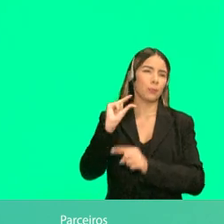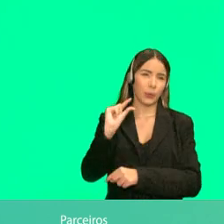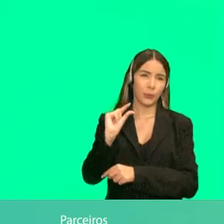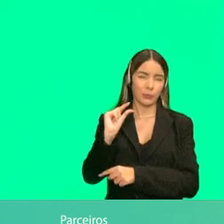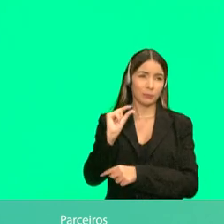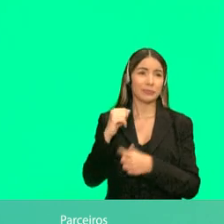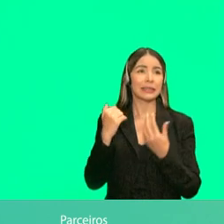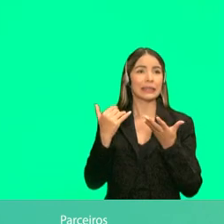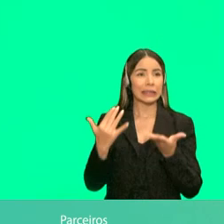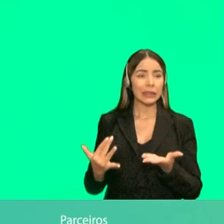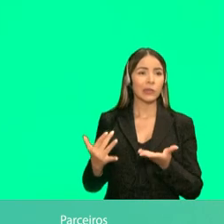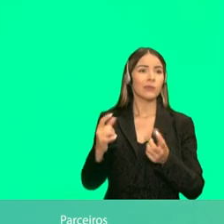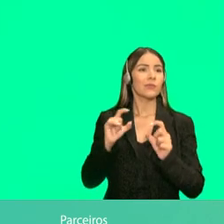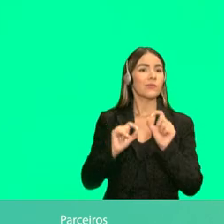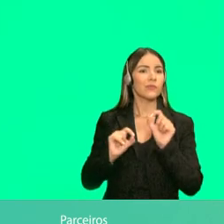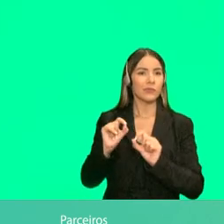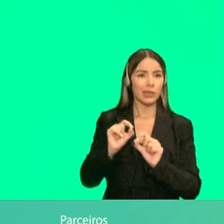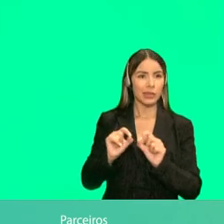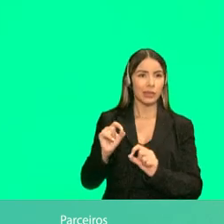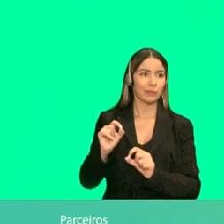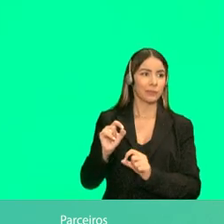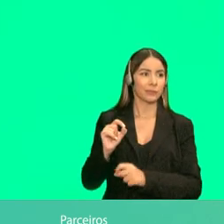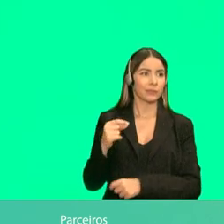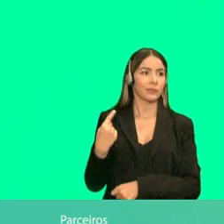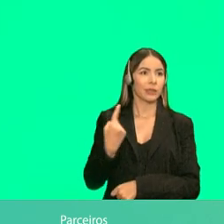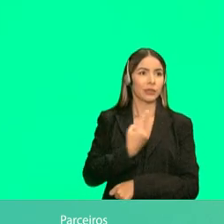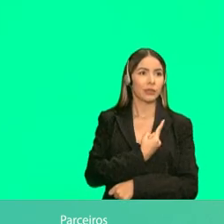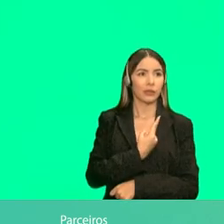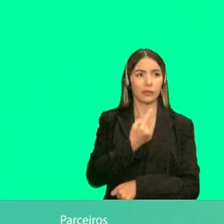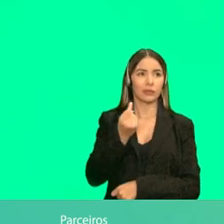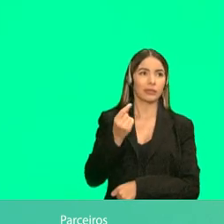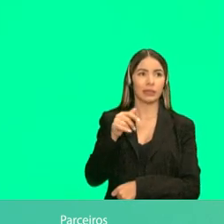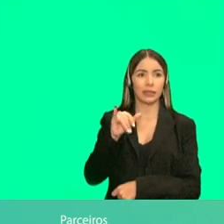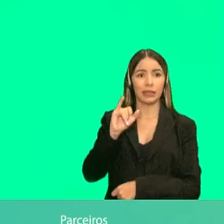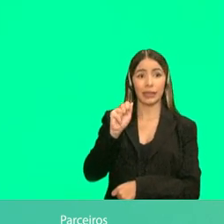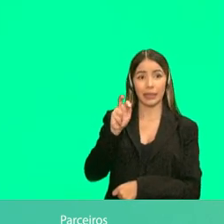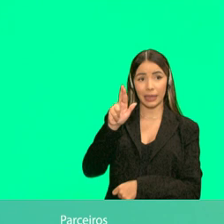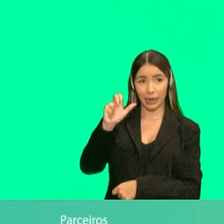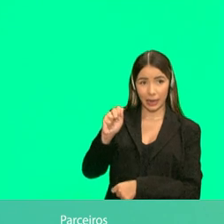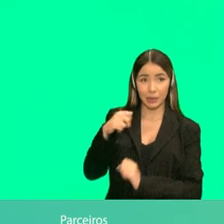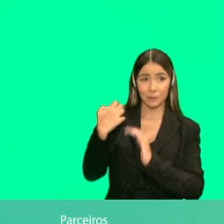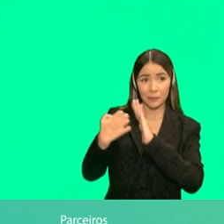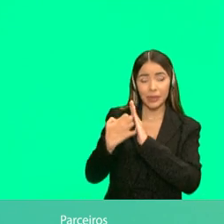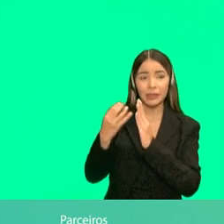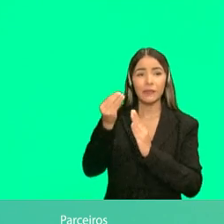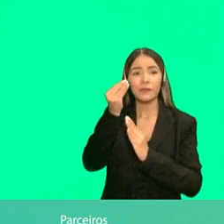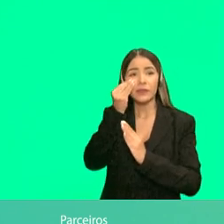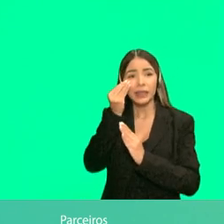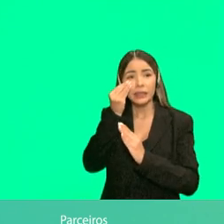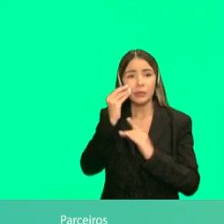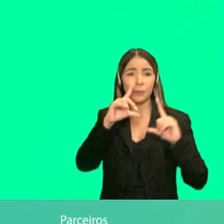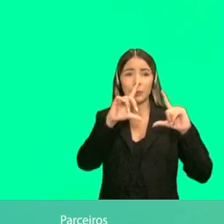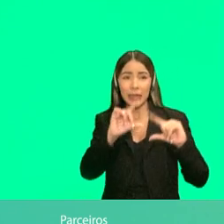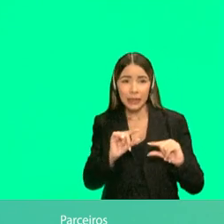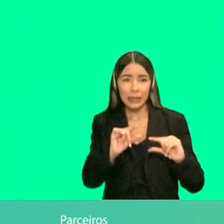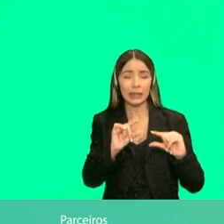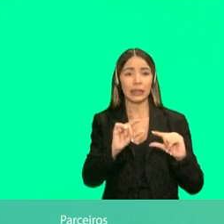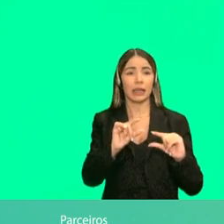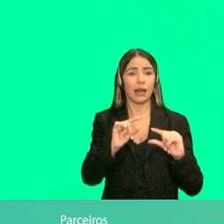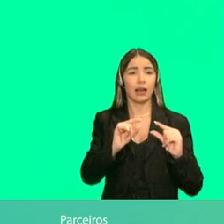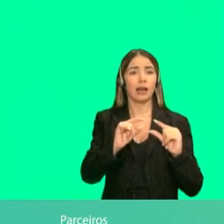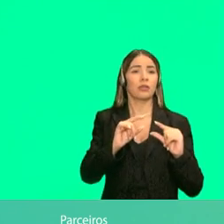new business models, and by the same time to reduce the impact on our actions